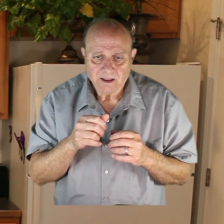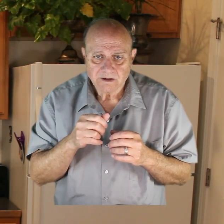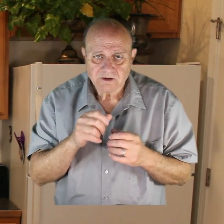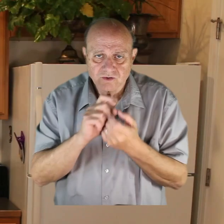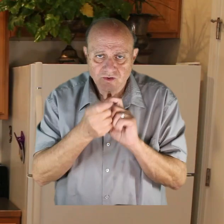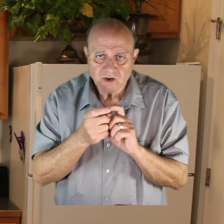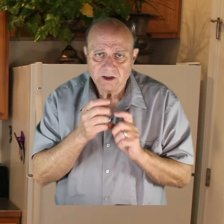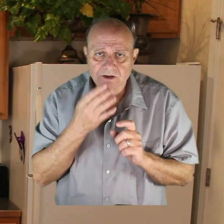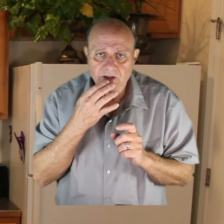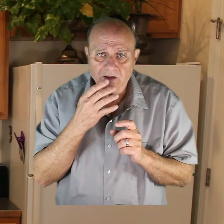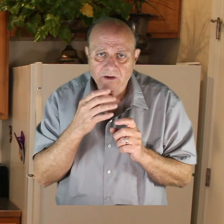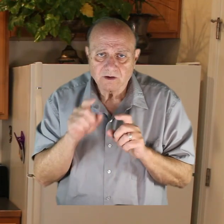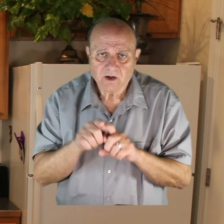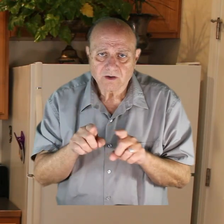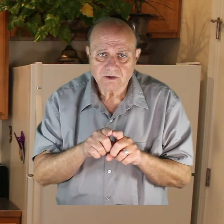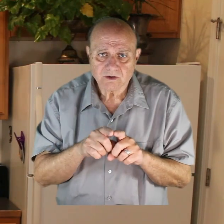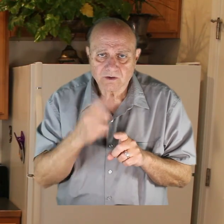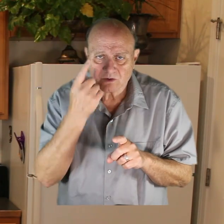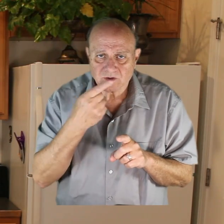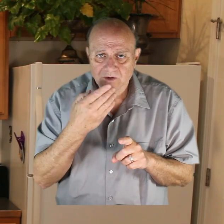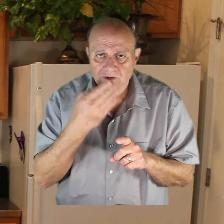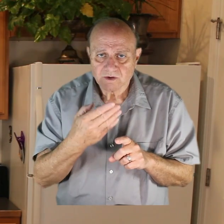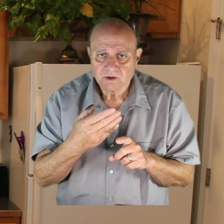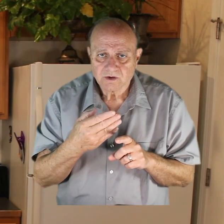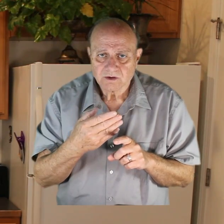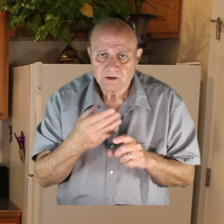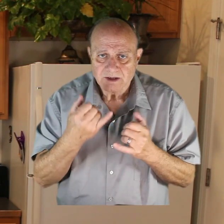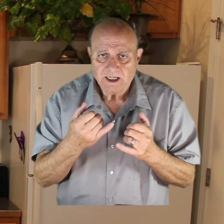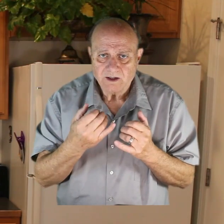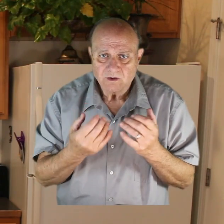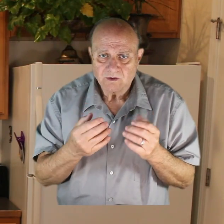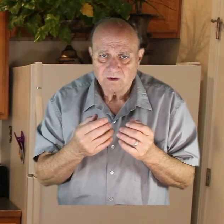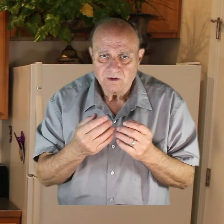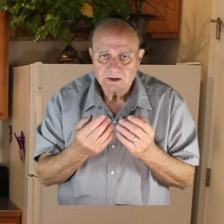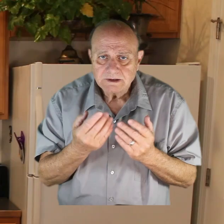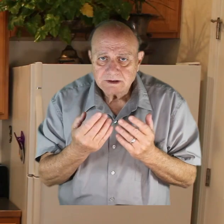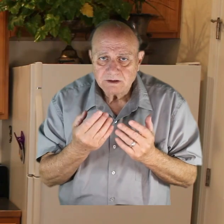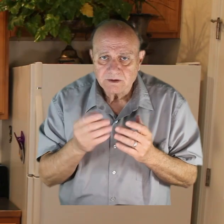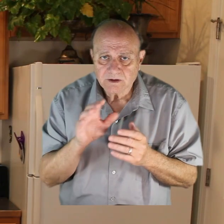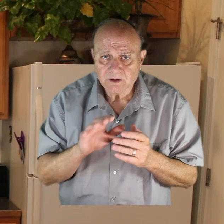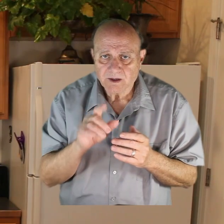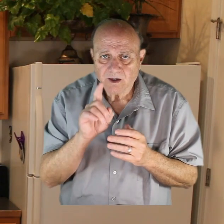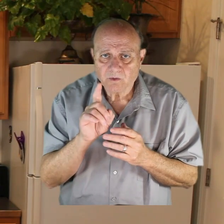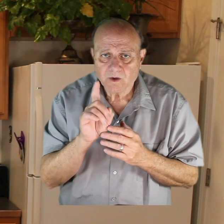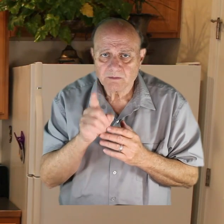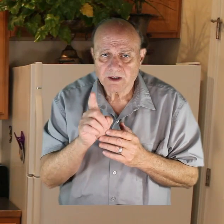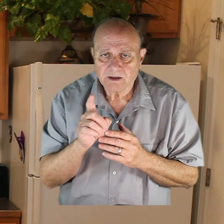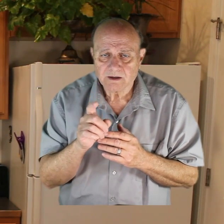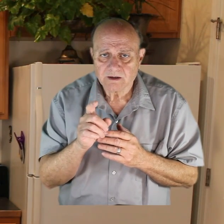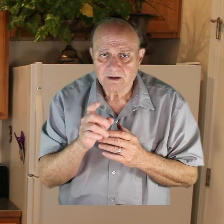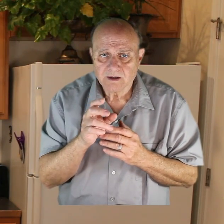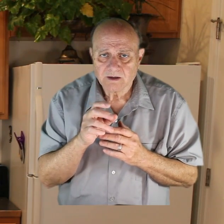That has heightened the color a little bit too. It looks really good. Let's let that simmer for about 1 minute to